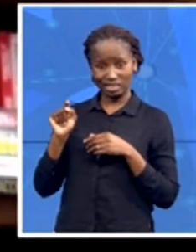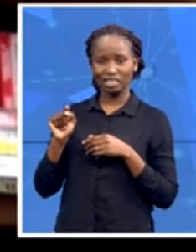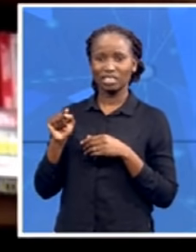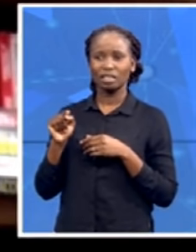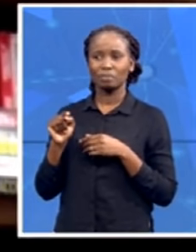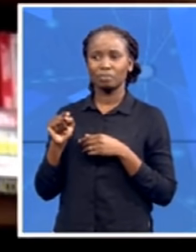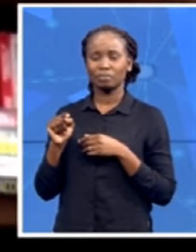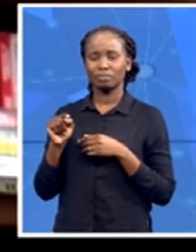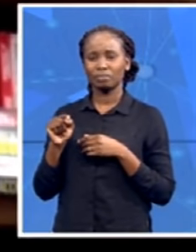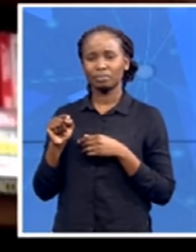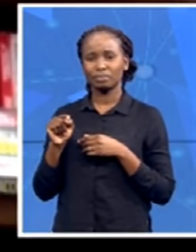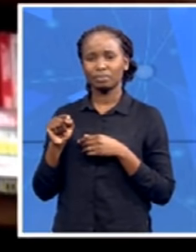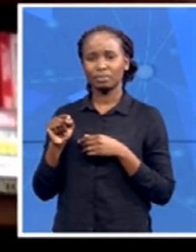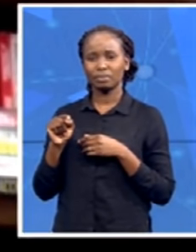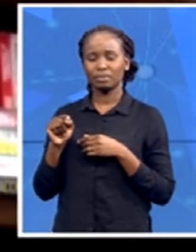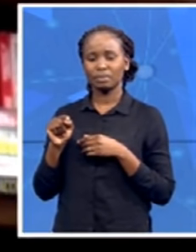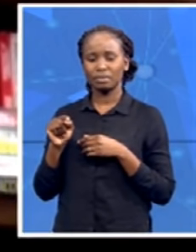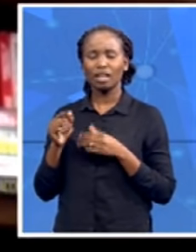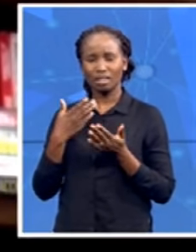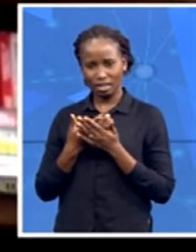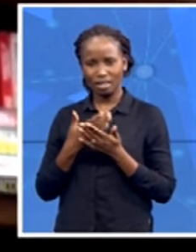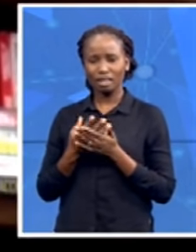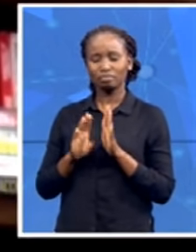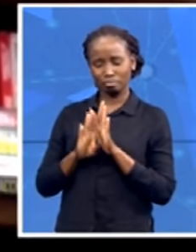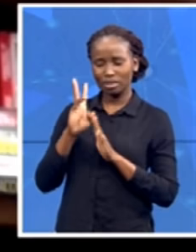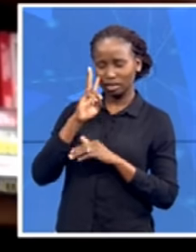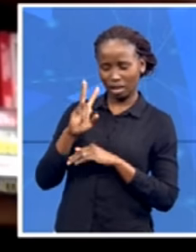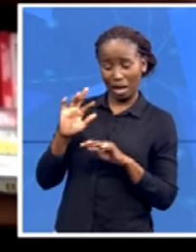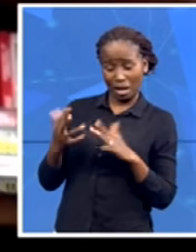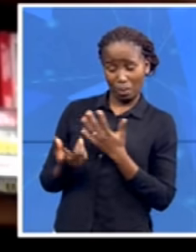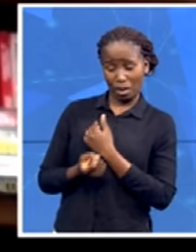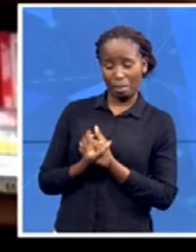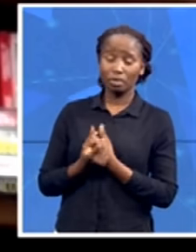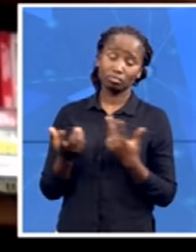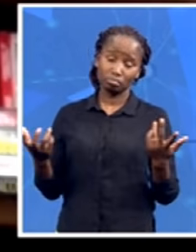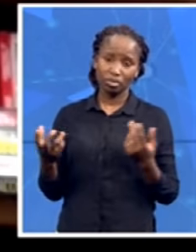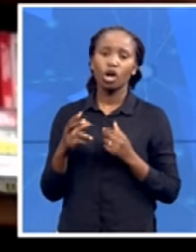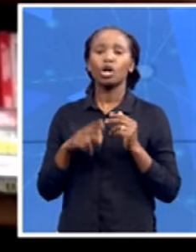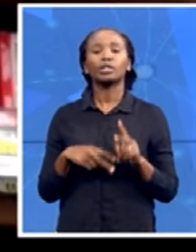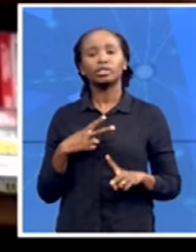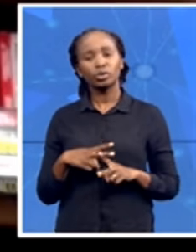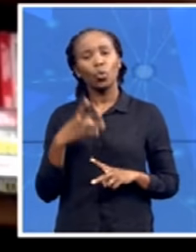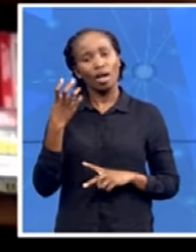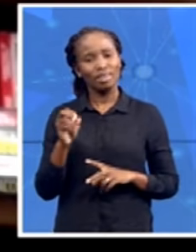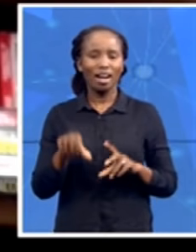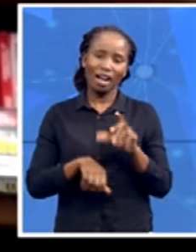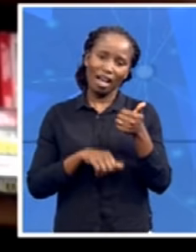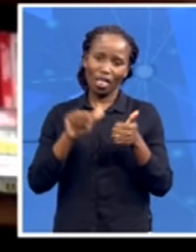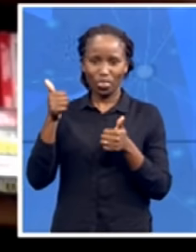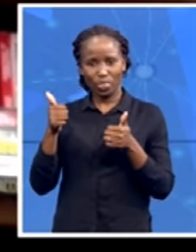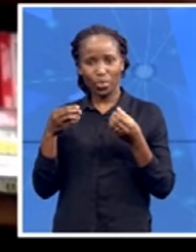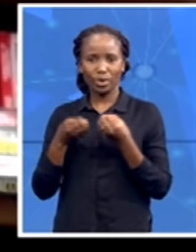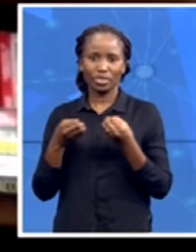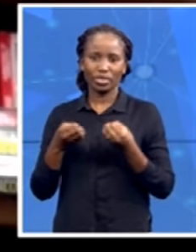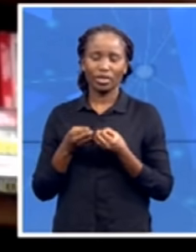But we shall see how it goes. But also, there were other things that were way out of line in that